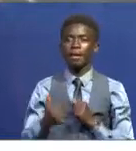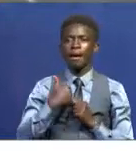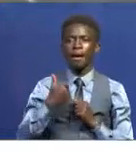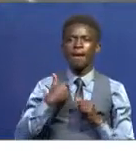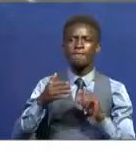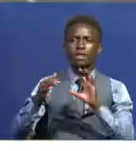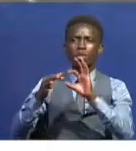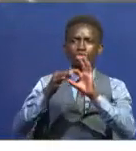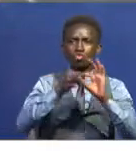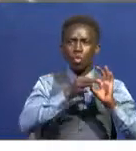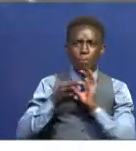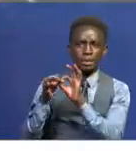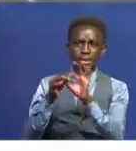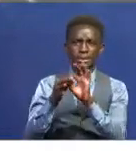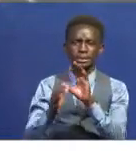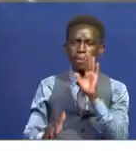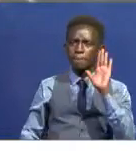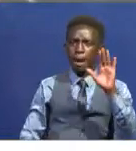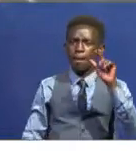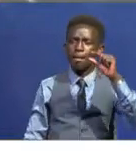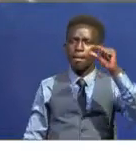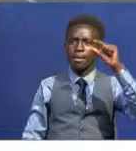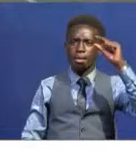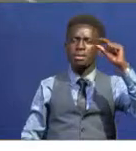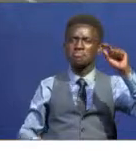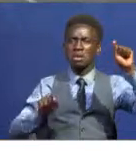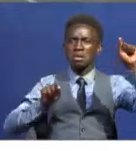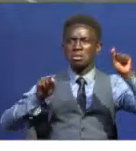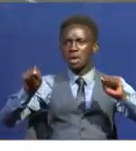structures, you'll enjoy